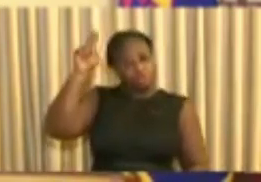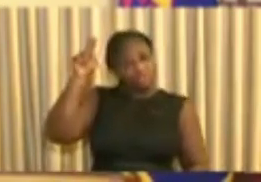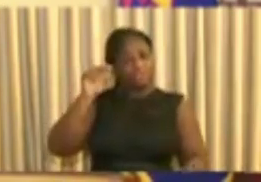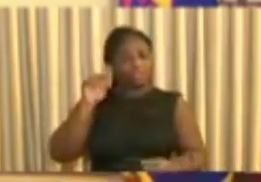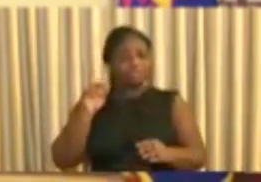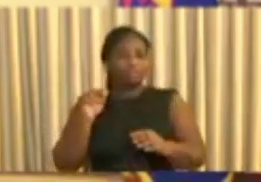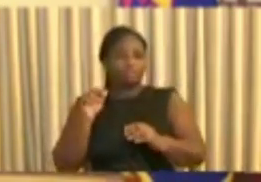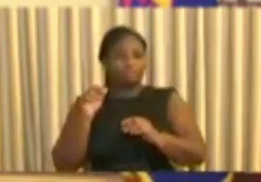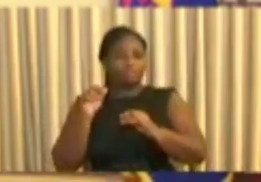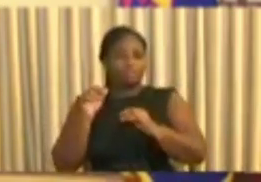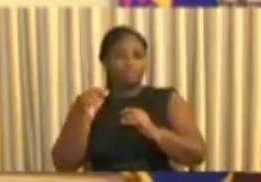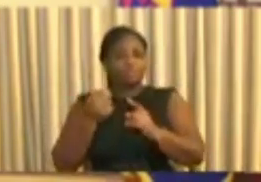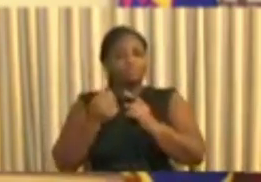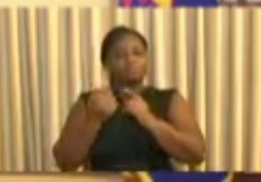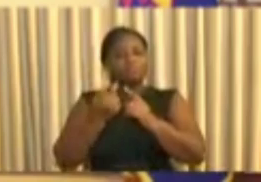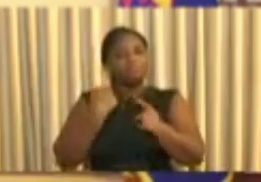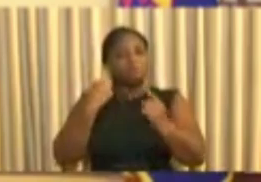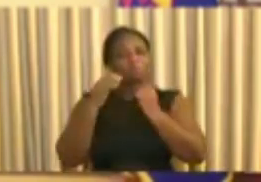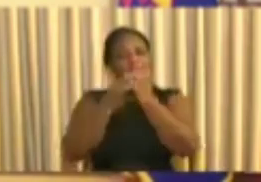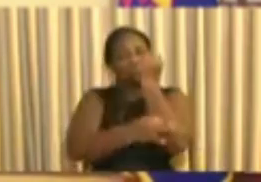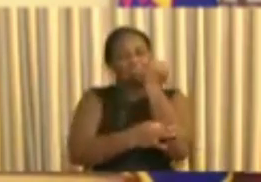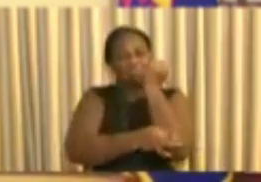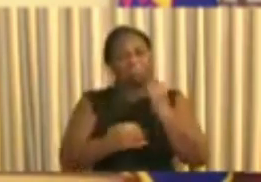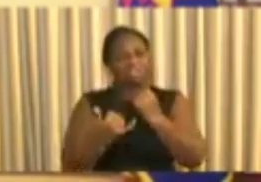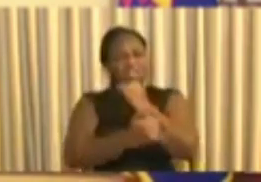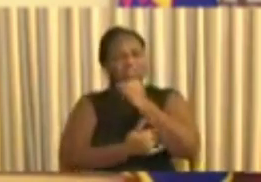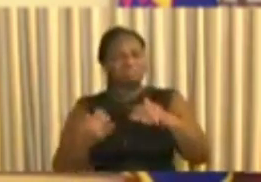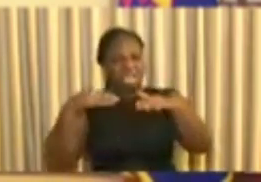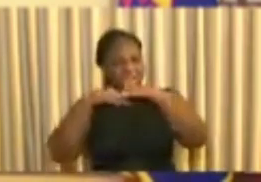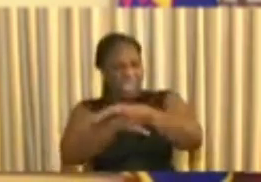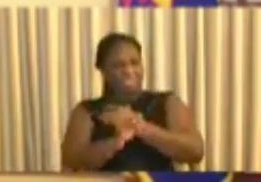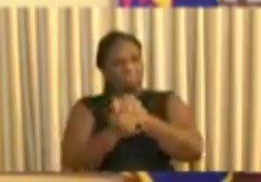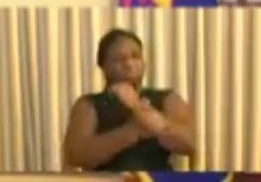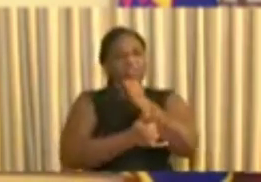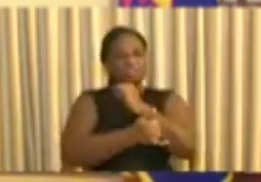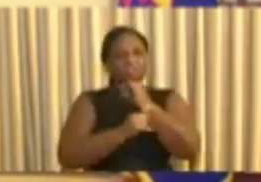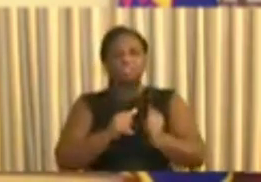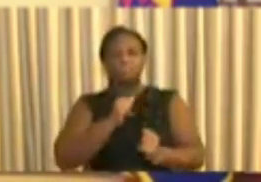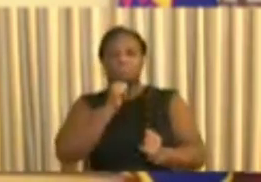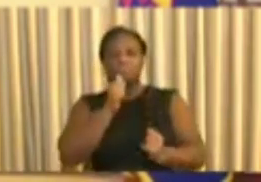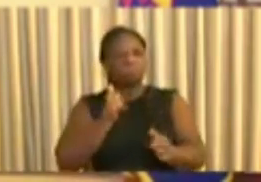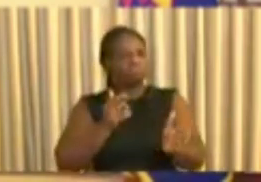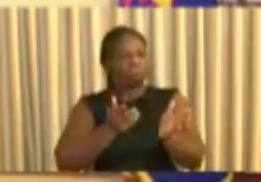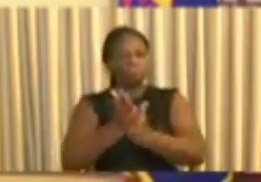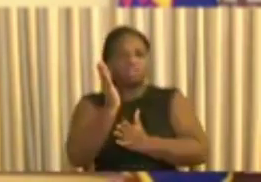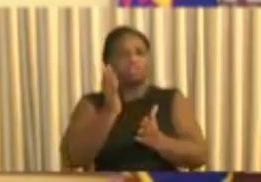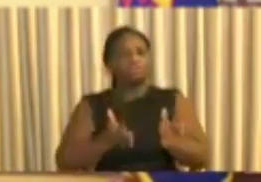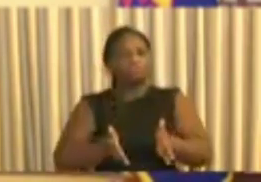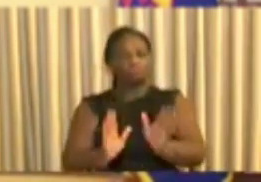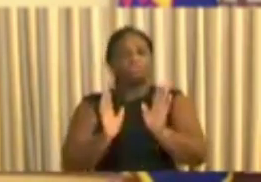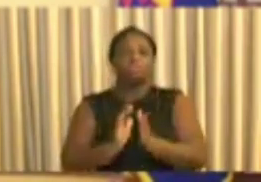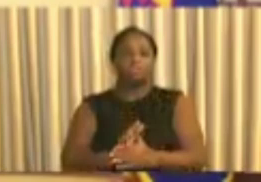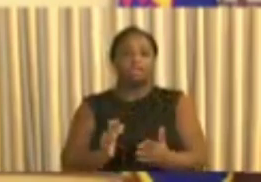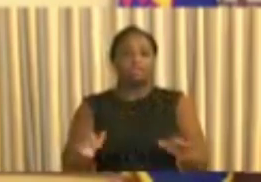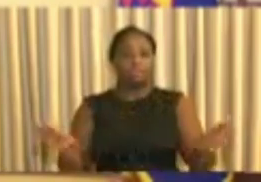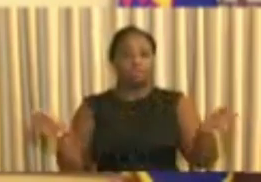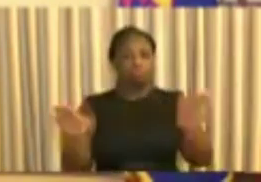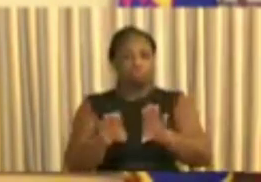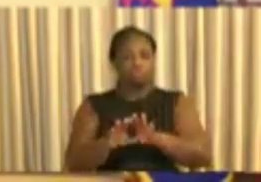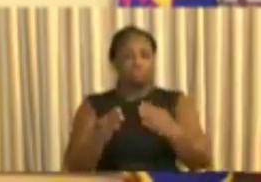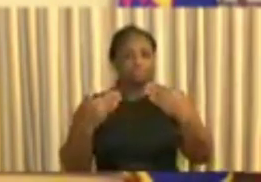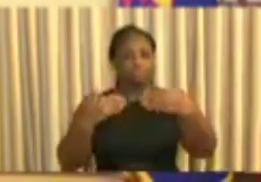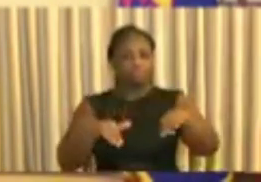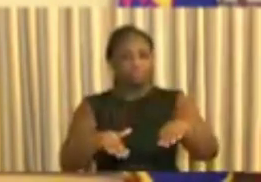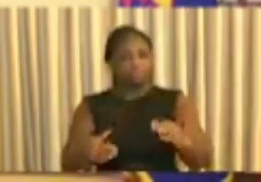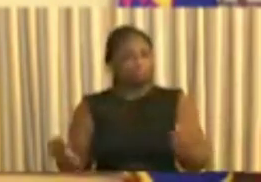region are the West African nationals who entered our country illegally after the closure of the borders.